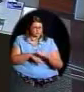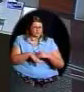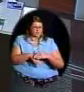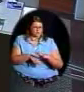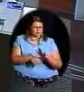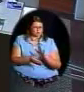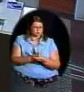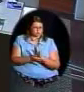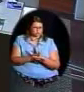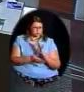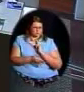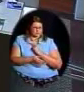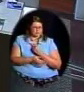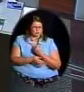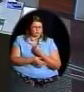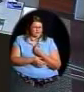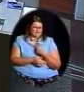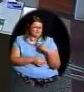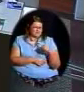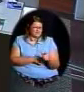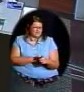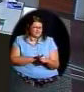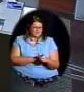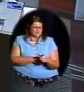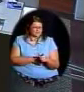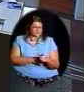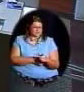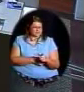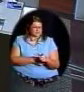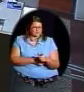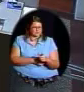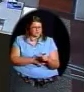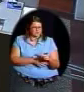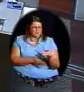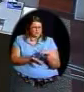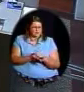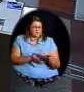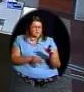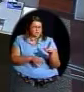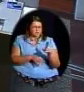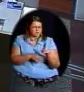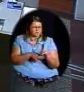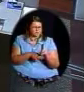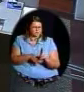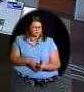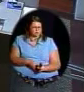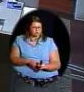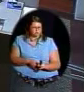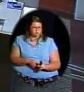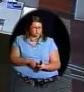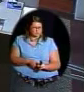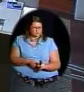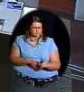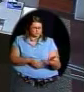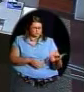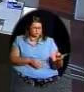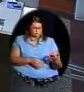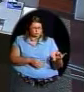I guess what I'm reflecting is that usage at those 2